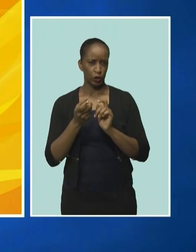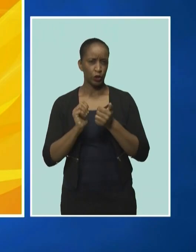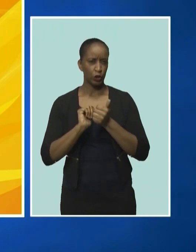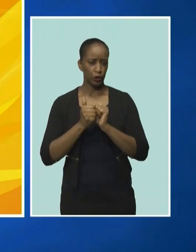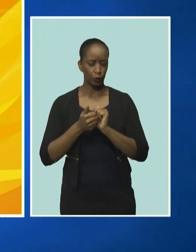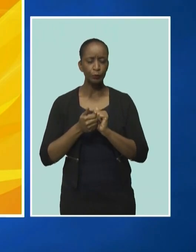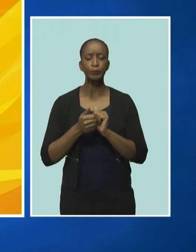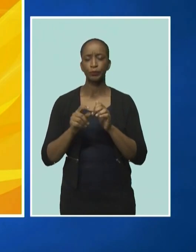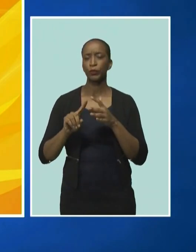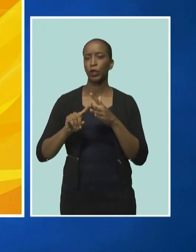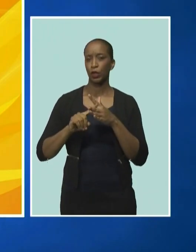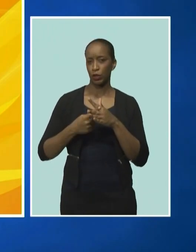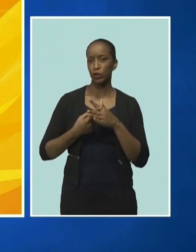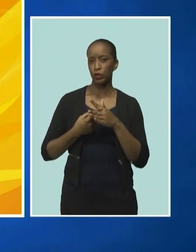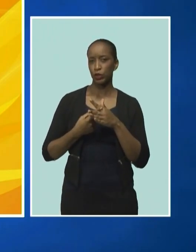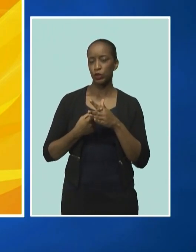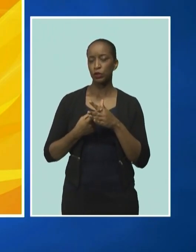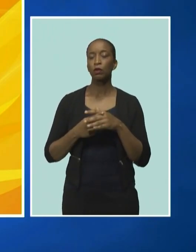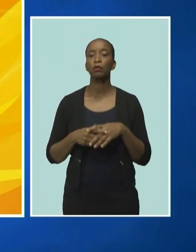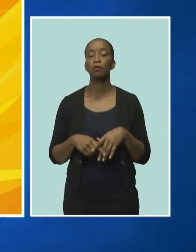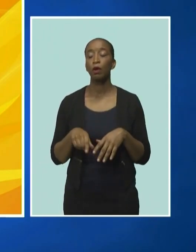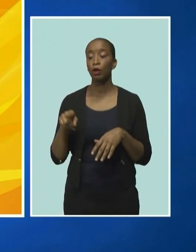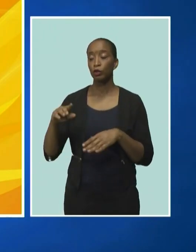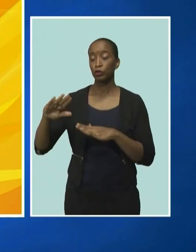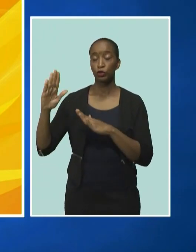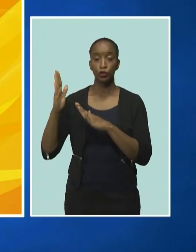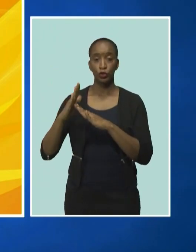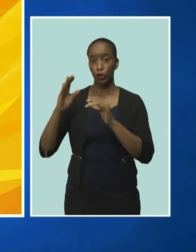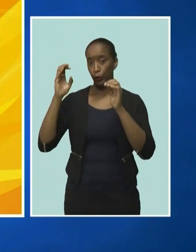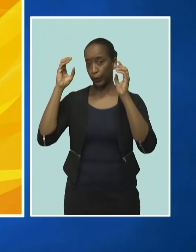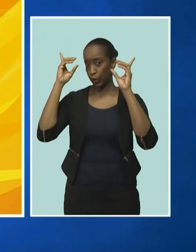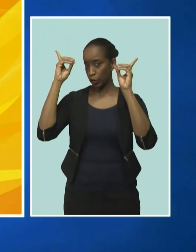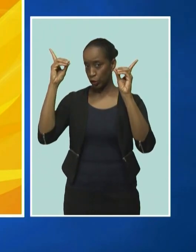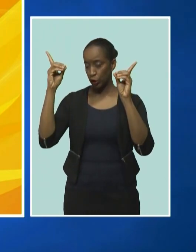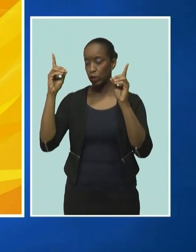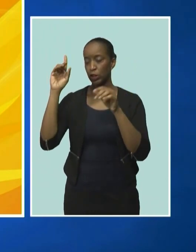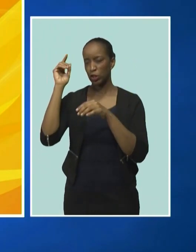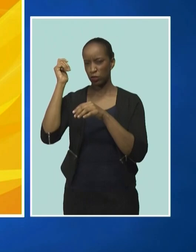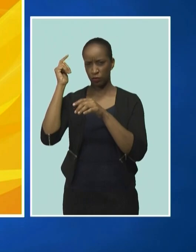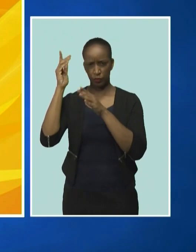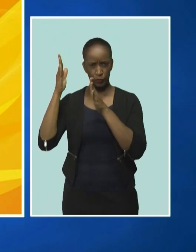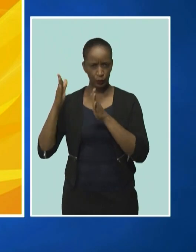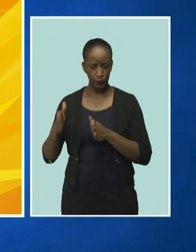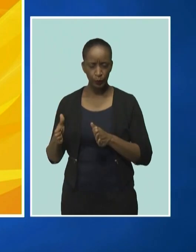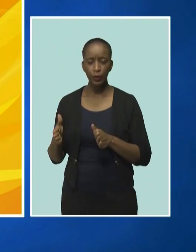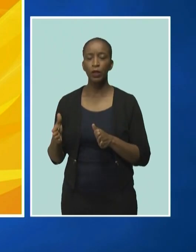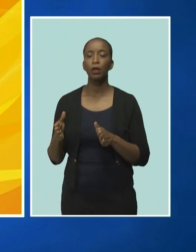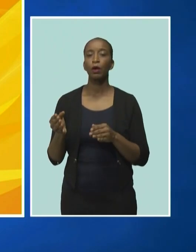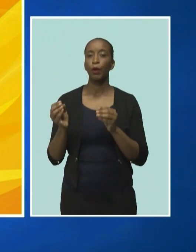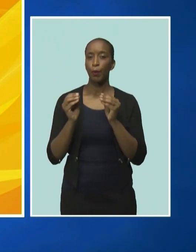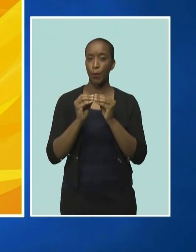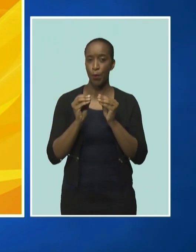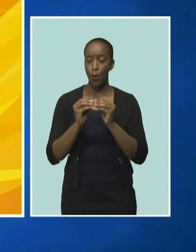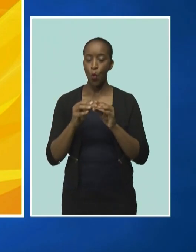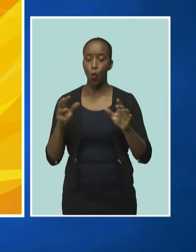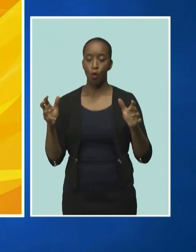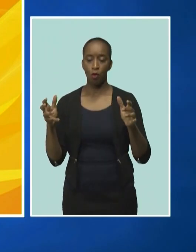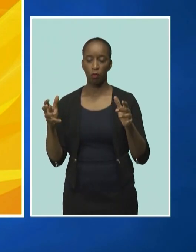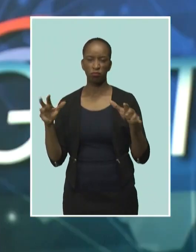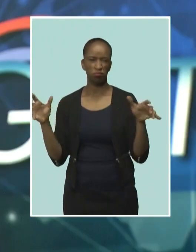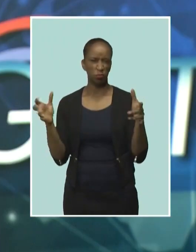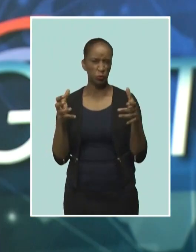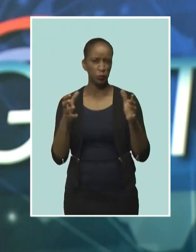Education Officer Dr. Ramona Archer Bradshaw says 4 more consultations are planned. The second is set for Queen's College this